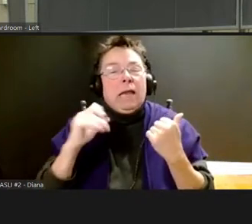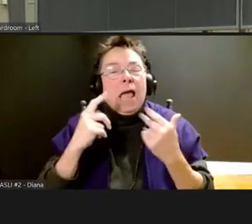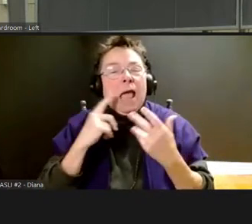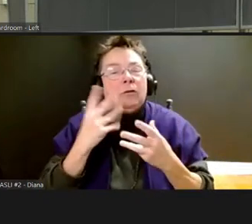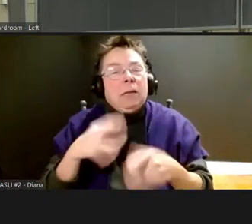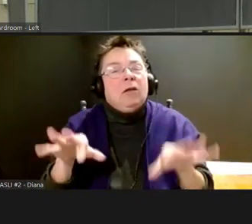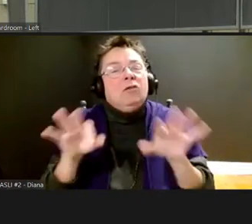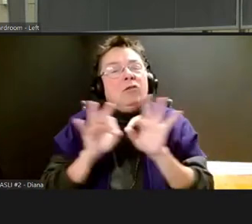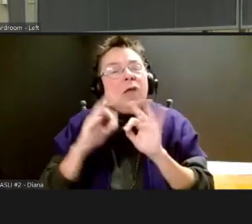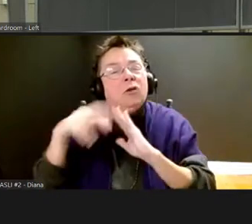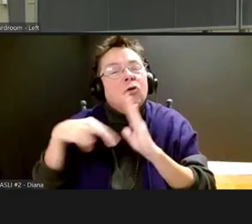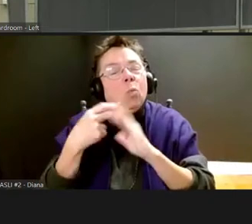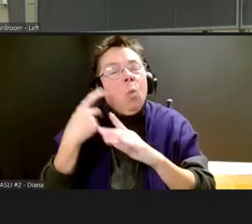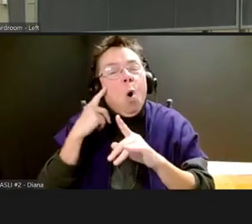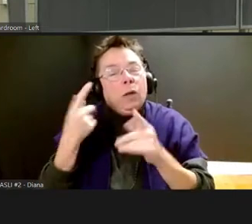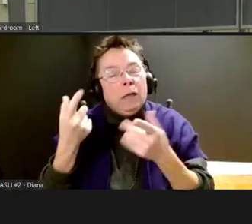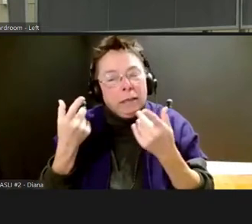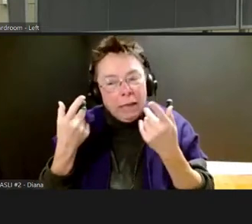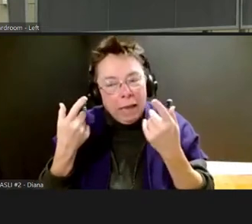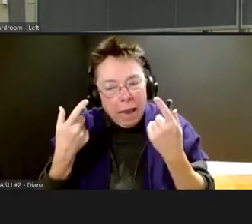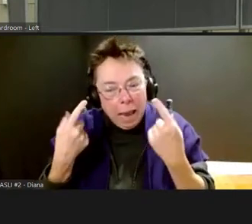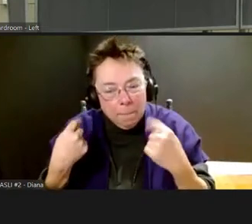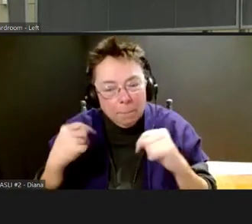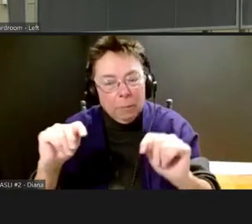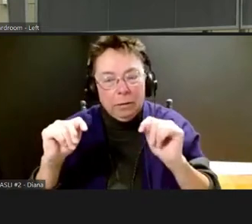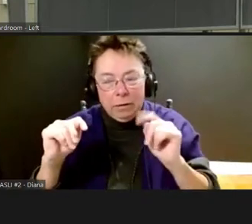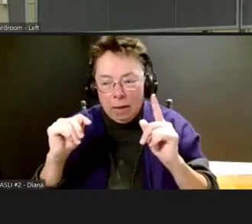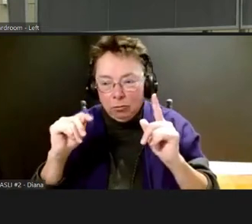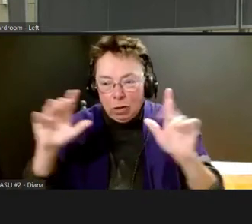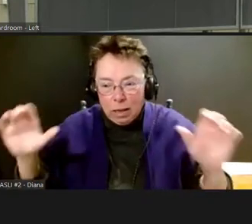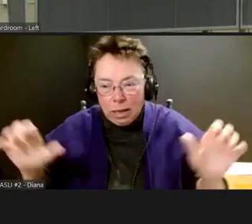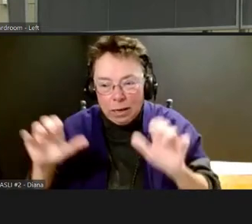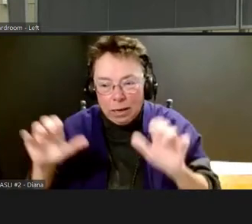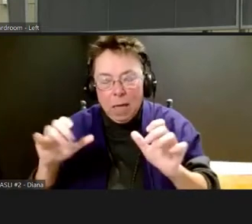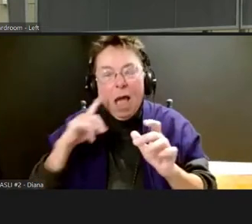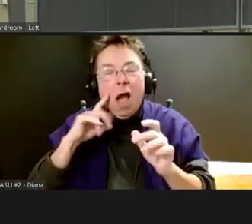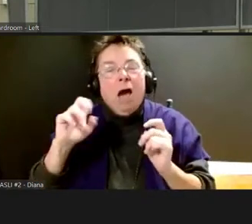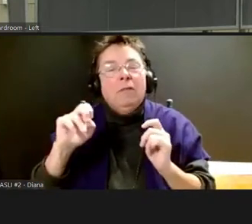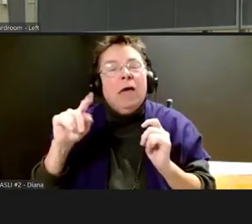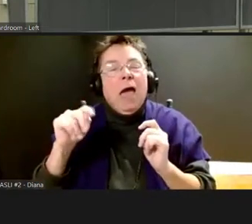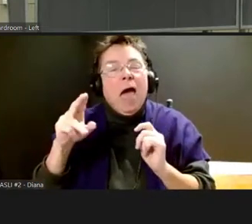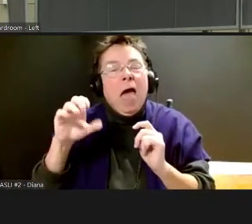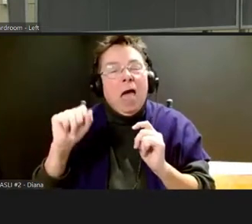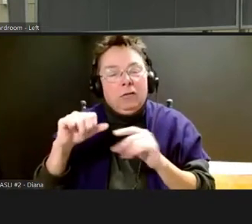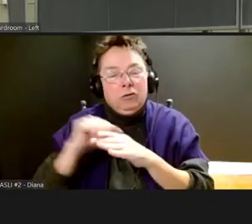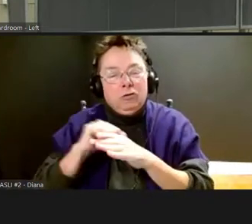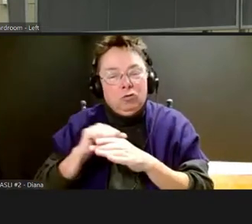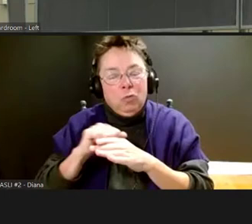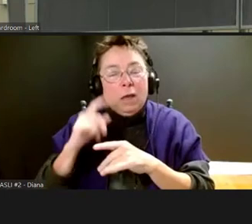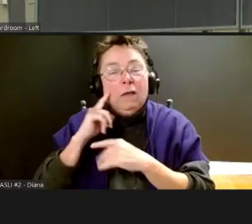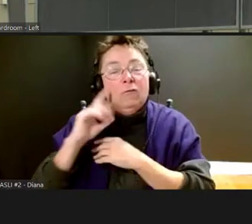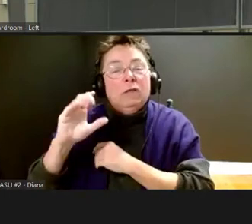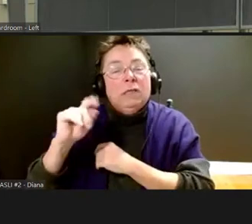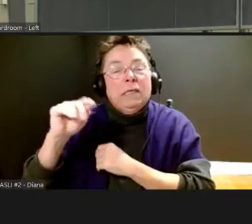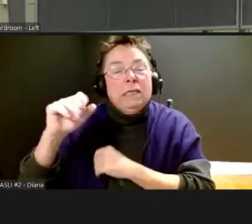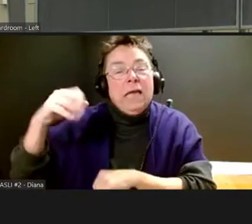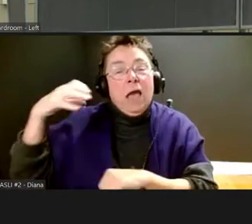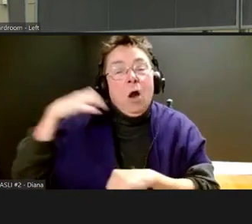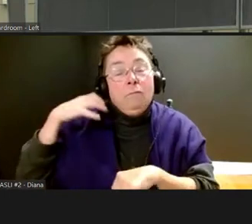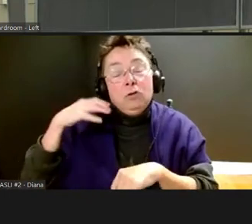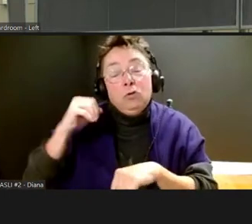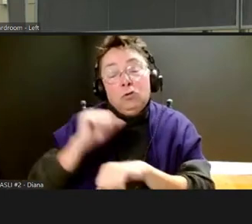essential role in the implementation and administration of the ethics training for CTA officers and